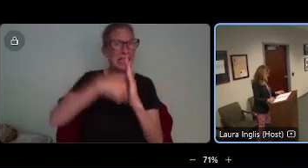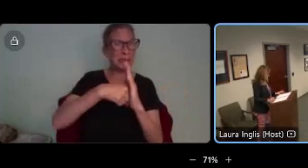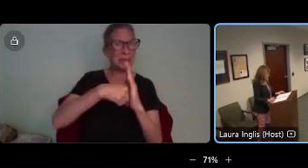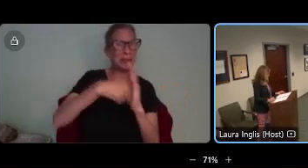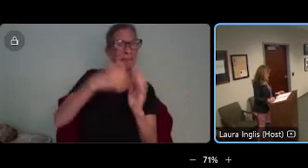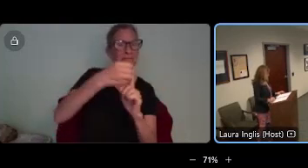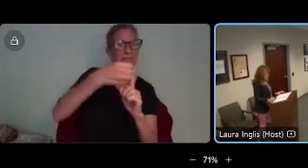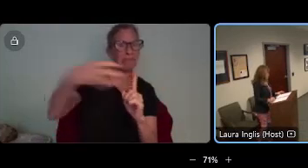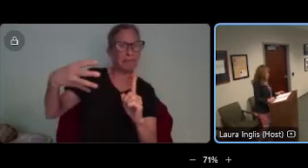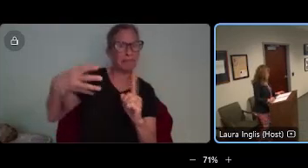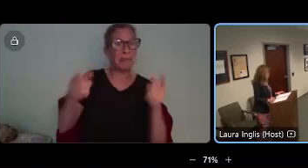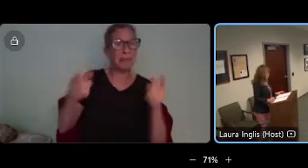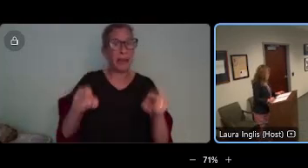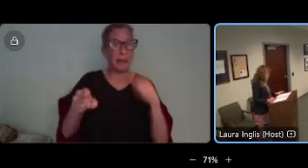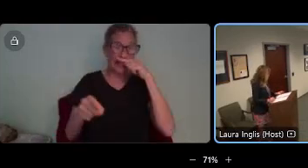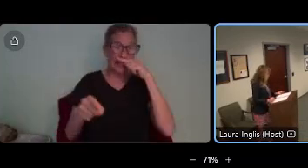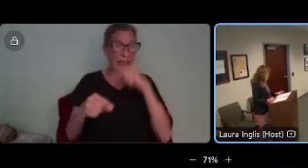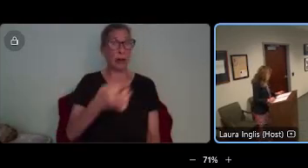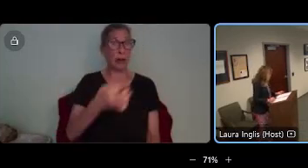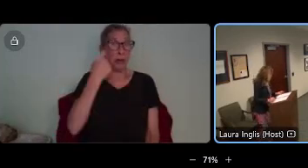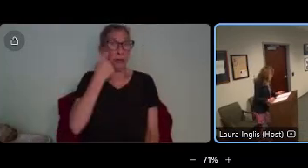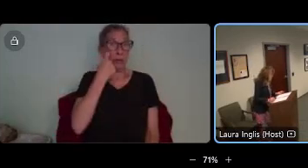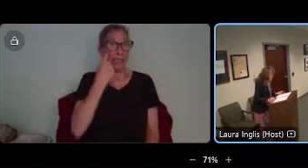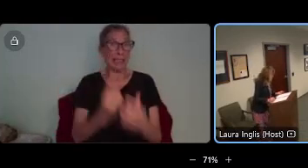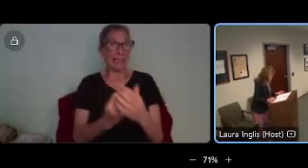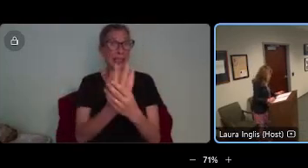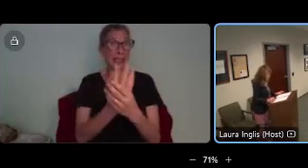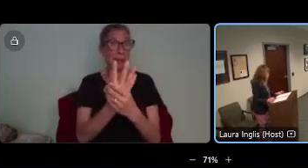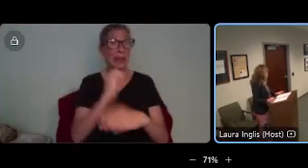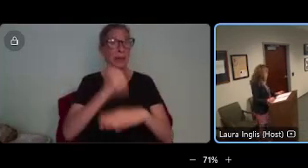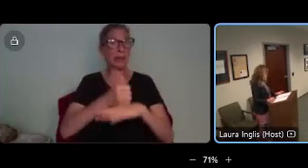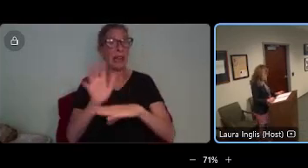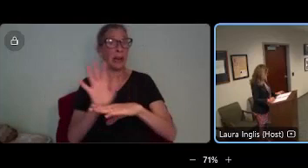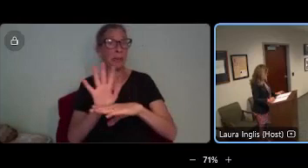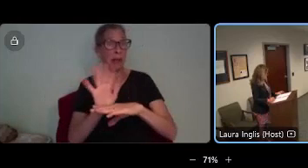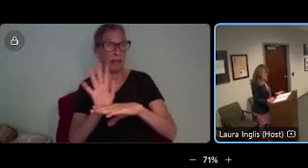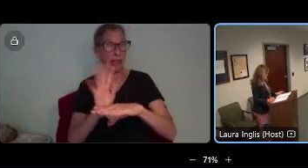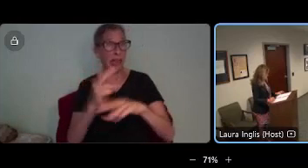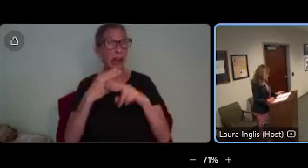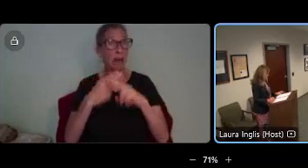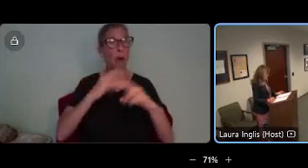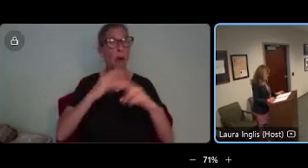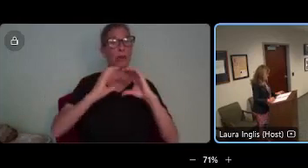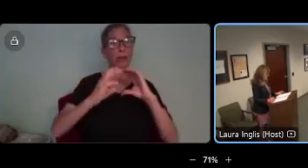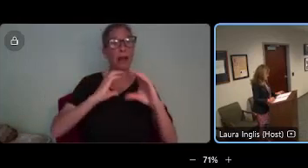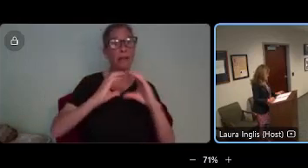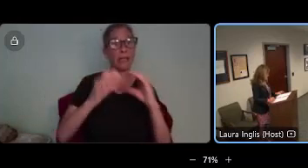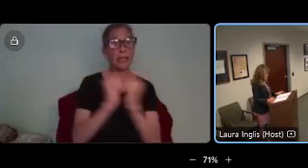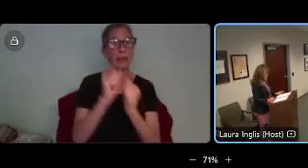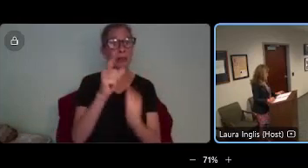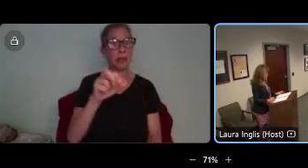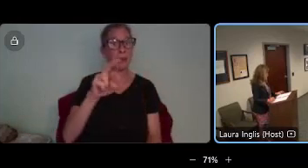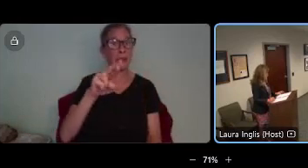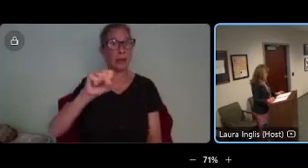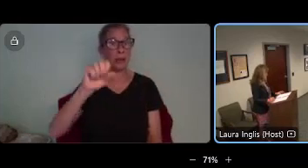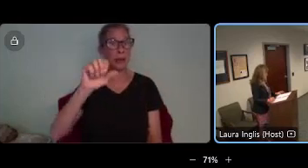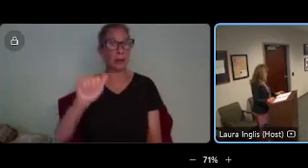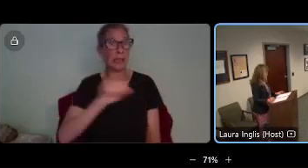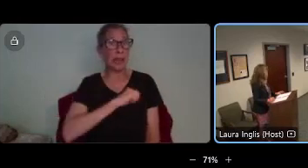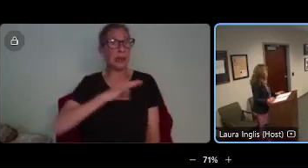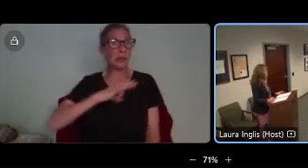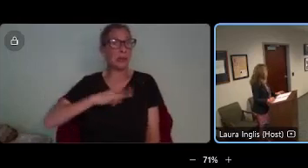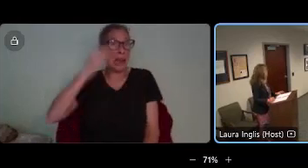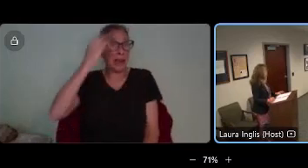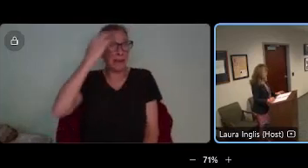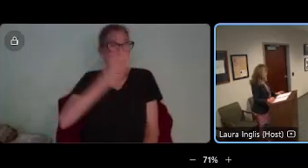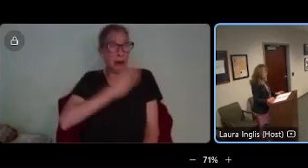do. This spring, we created a new video series called Conversations with Clarissa to help staff get to know board leadership